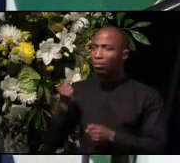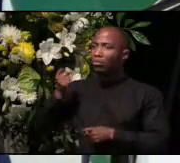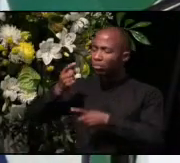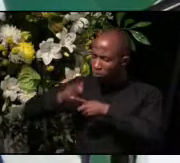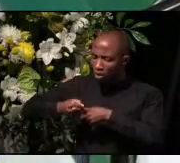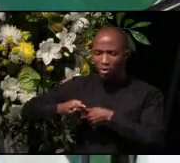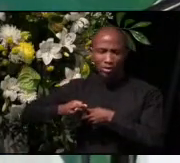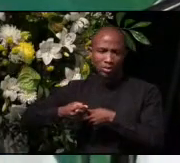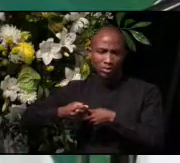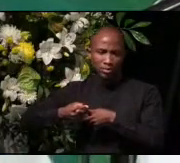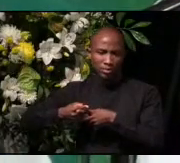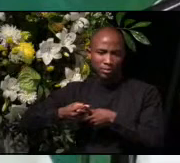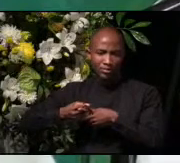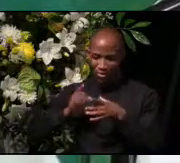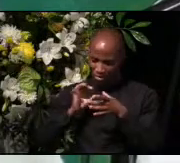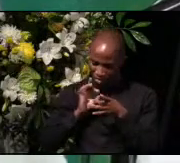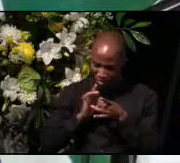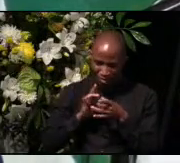foreign